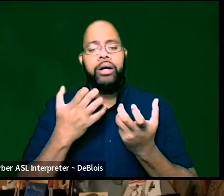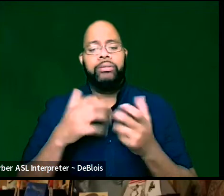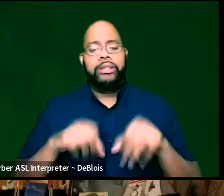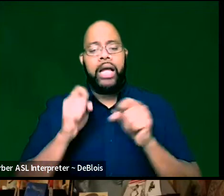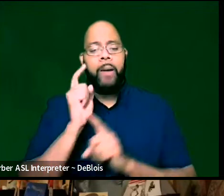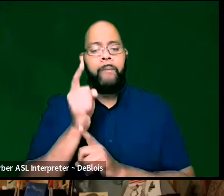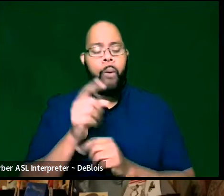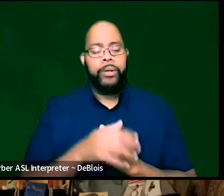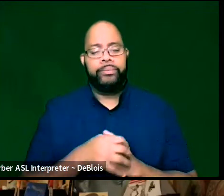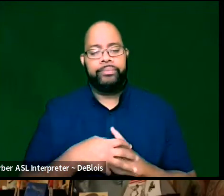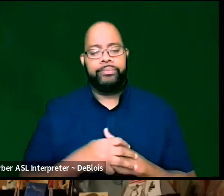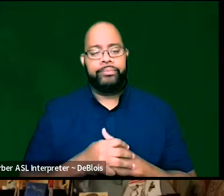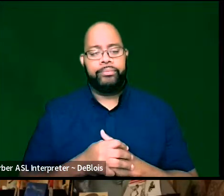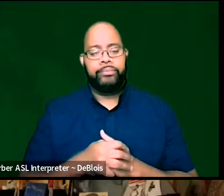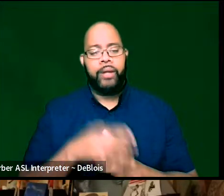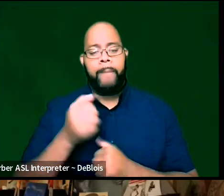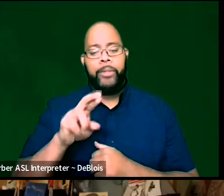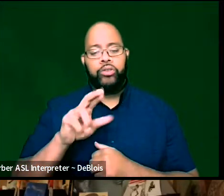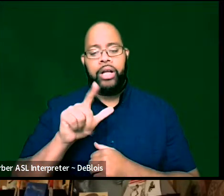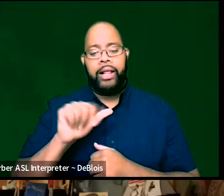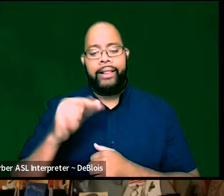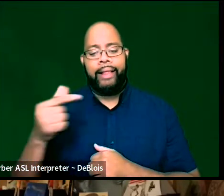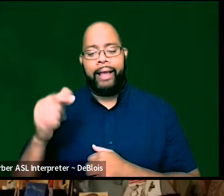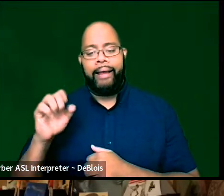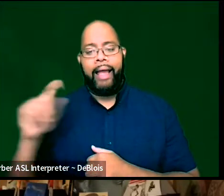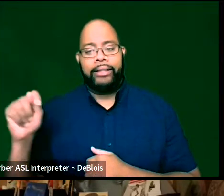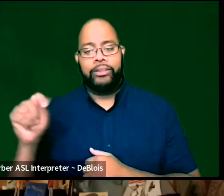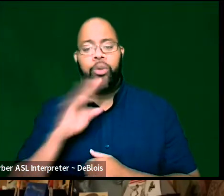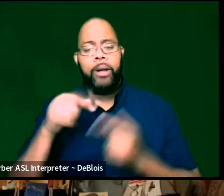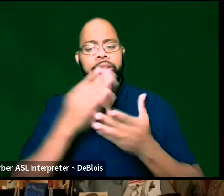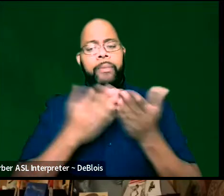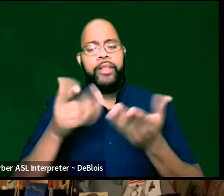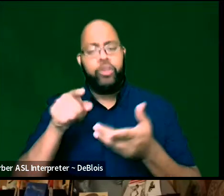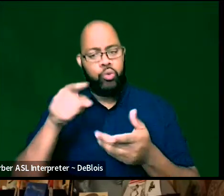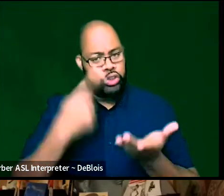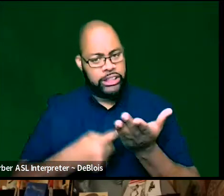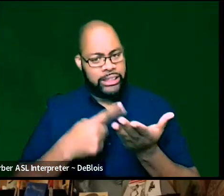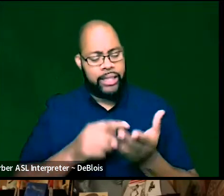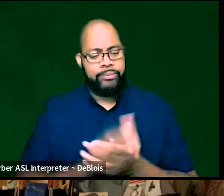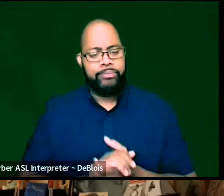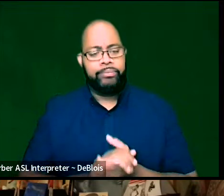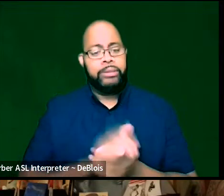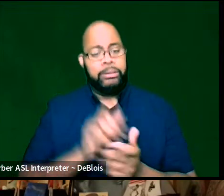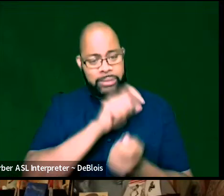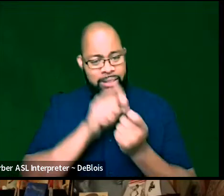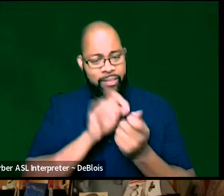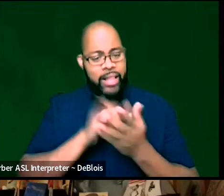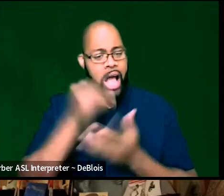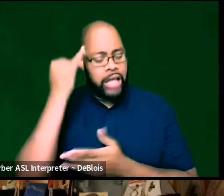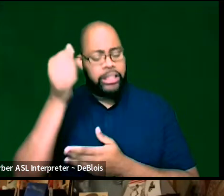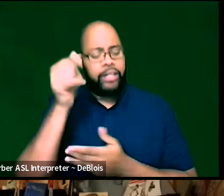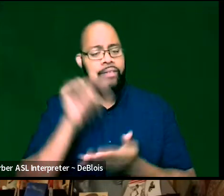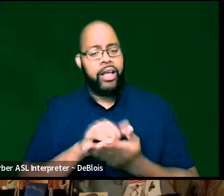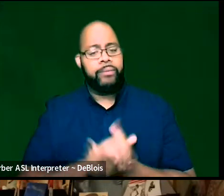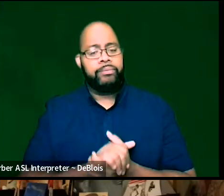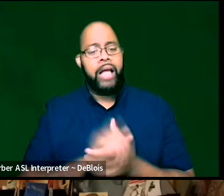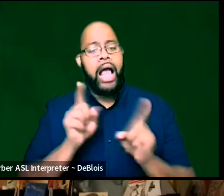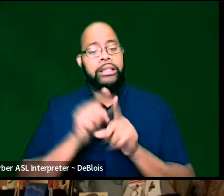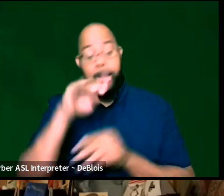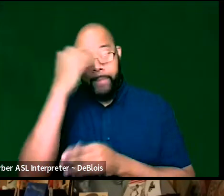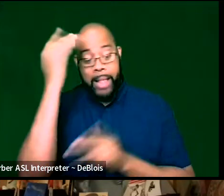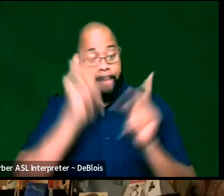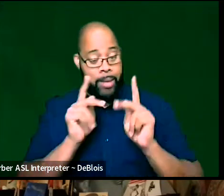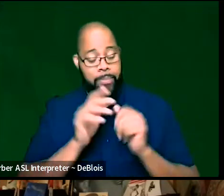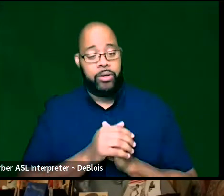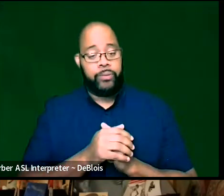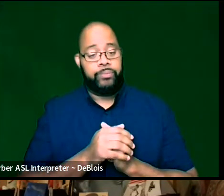a moment, Mr. Leggett, and talk about some of the things that you harped on. In particular, this idea that as Black